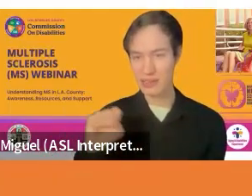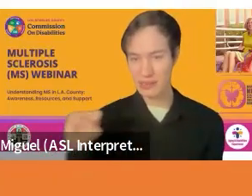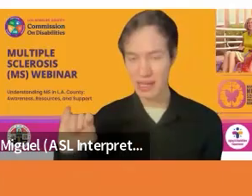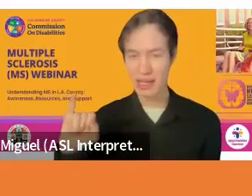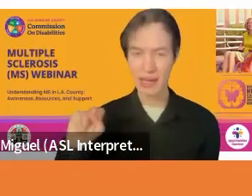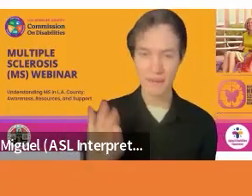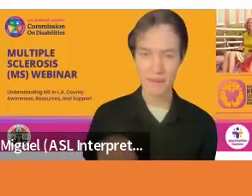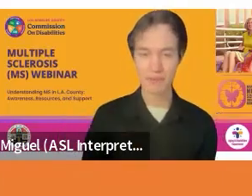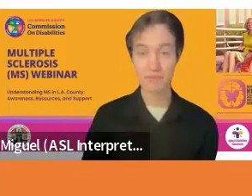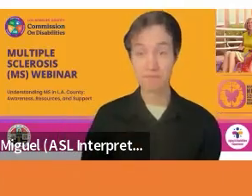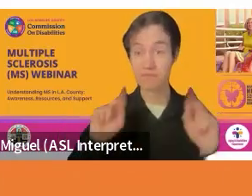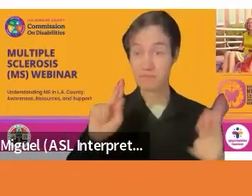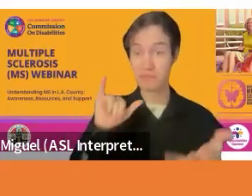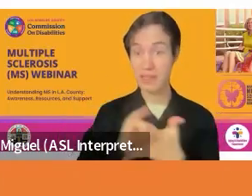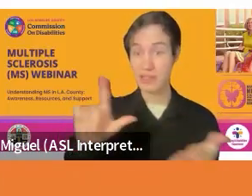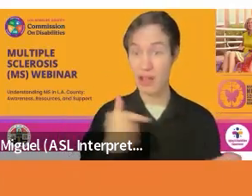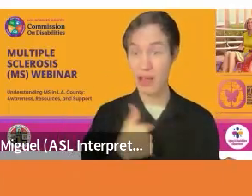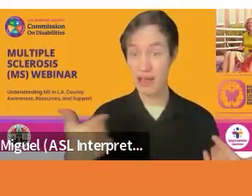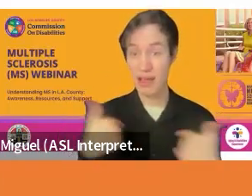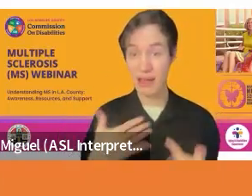Okay, that's all I have. Thank you.